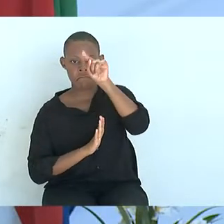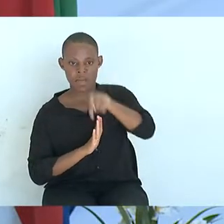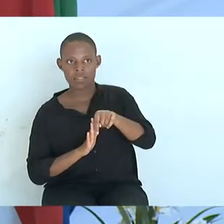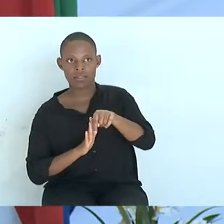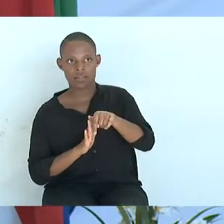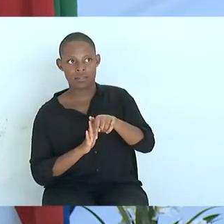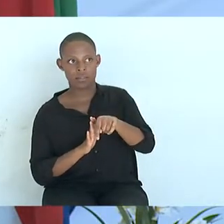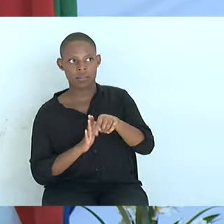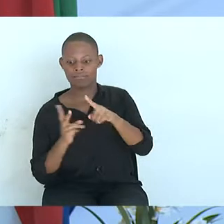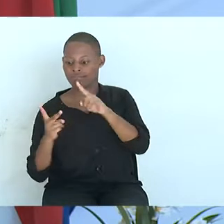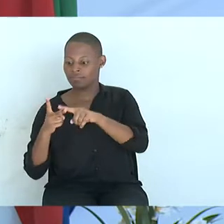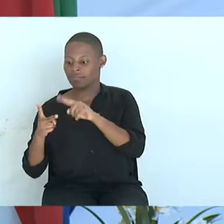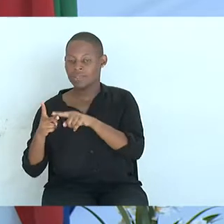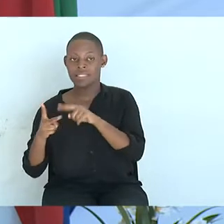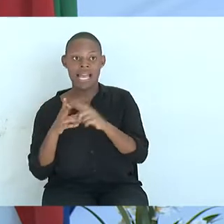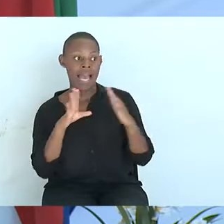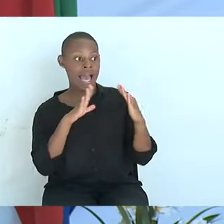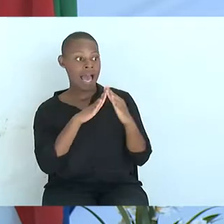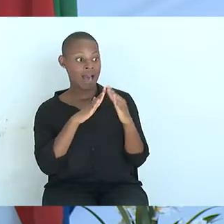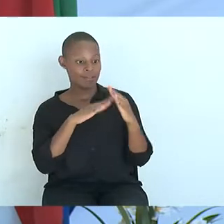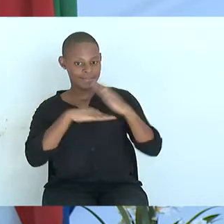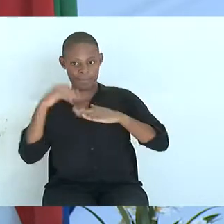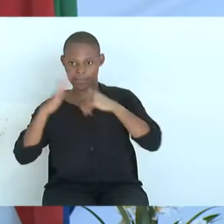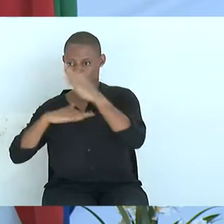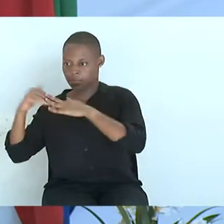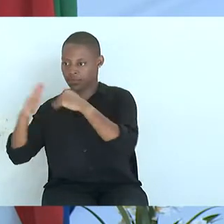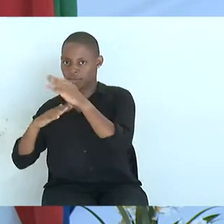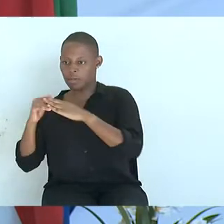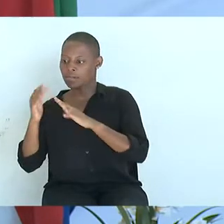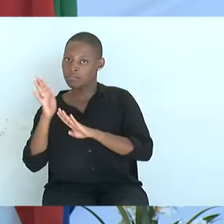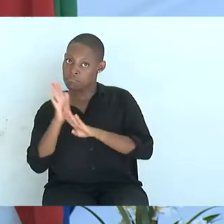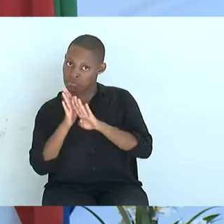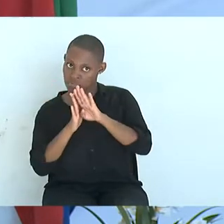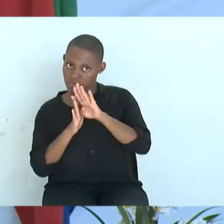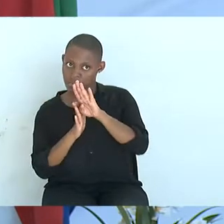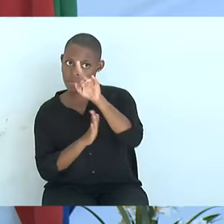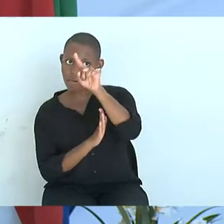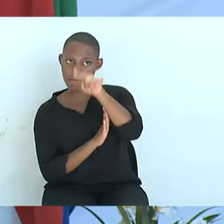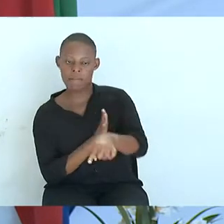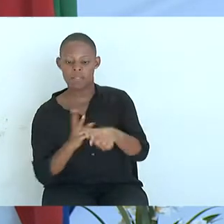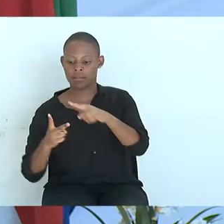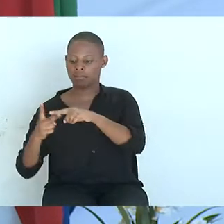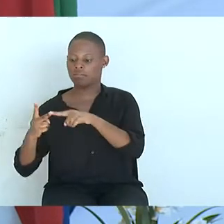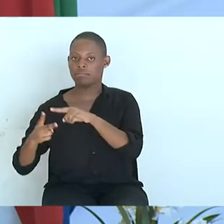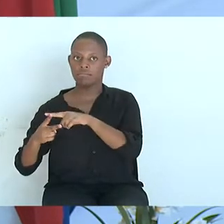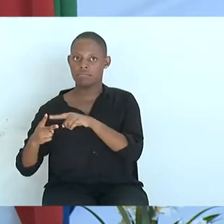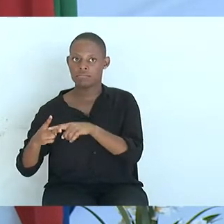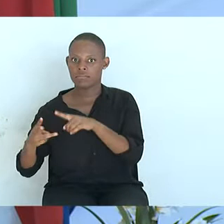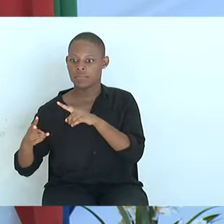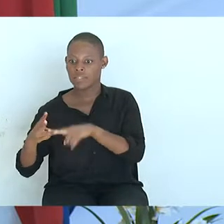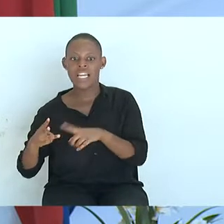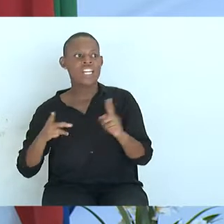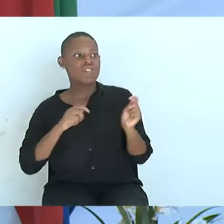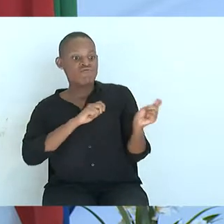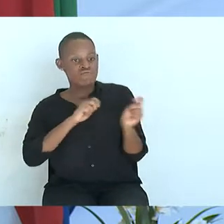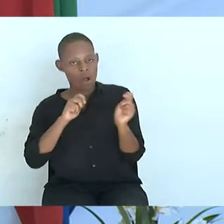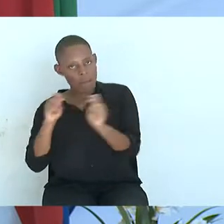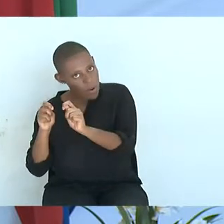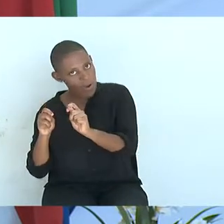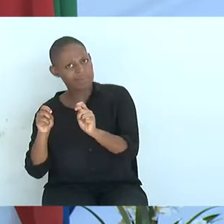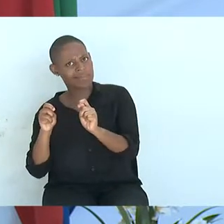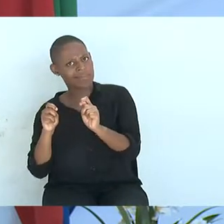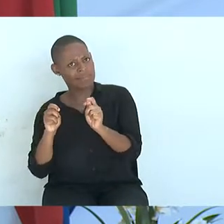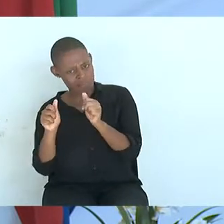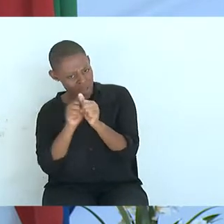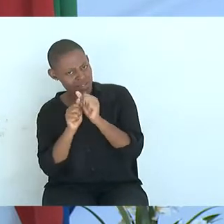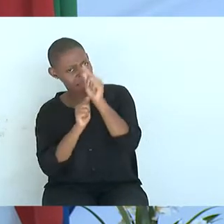see housing and sanitation being provided to our people. We want to see transportation. We want to